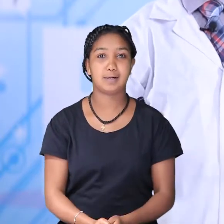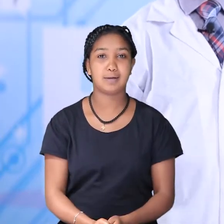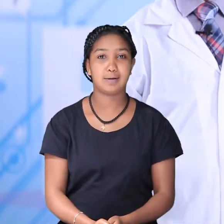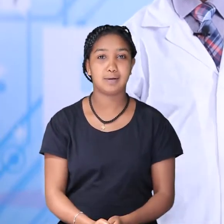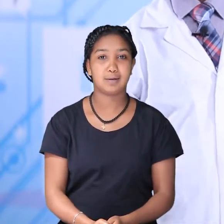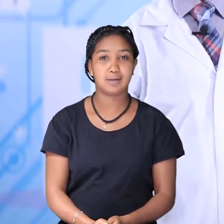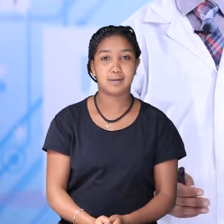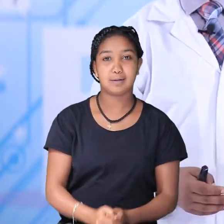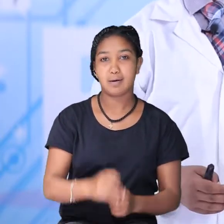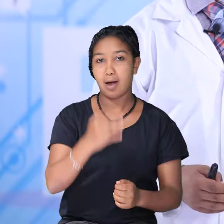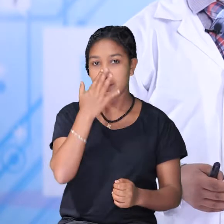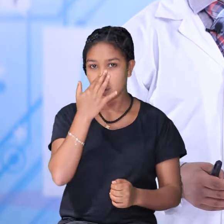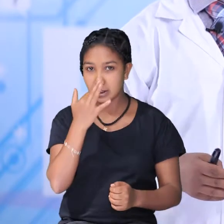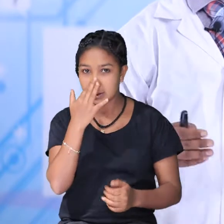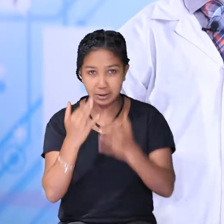habituation,